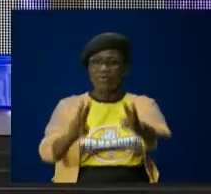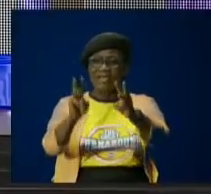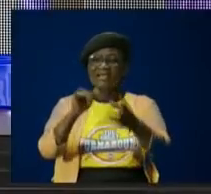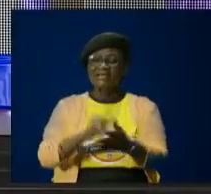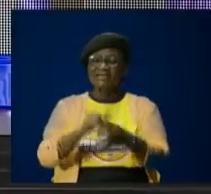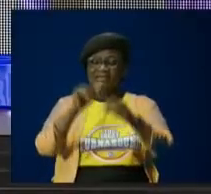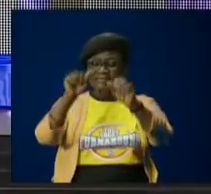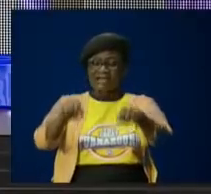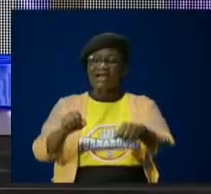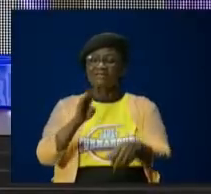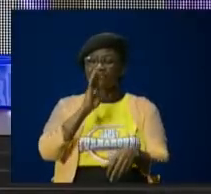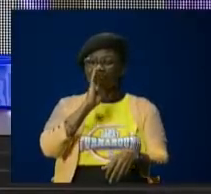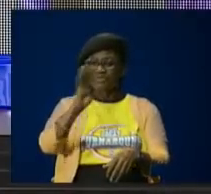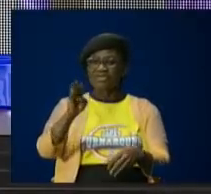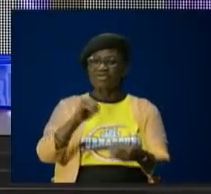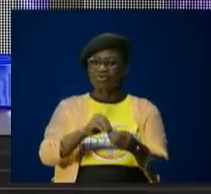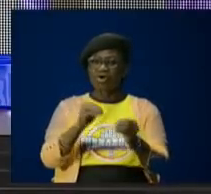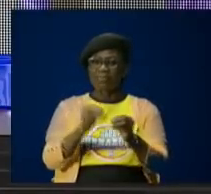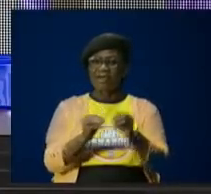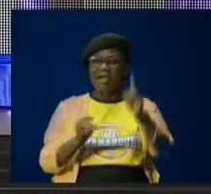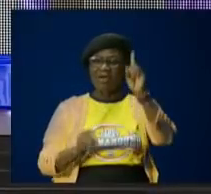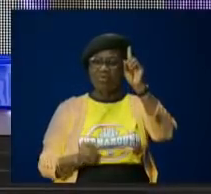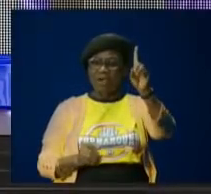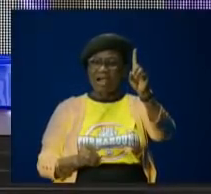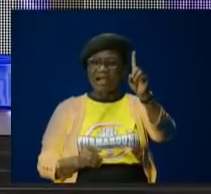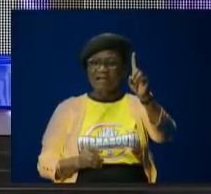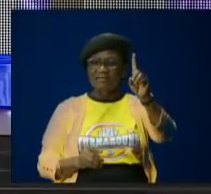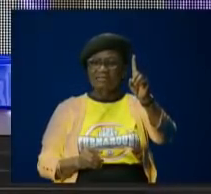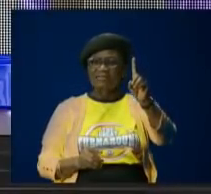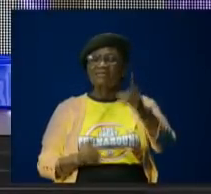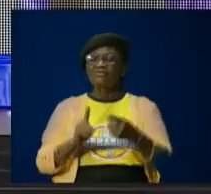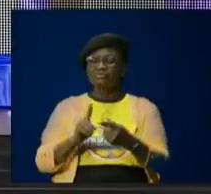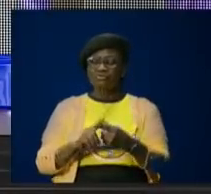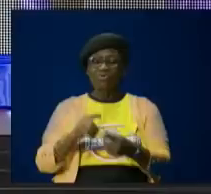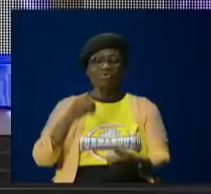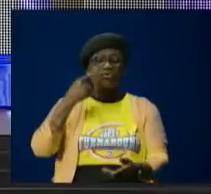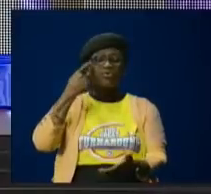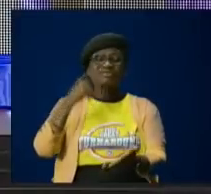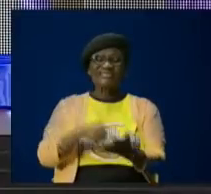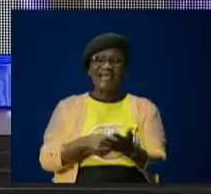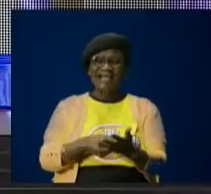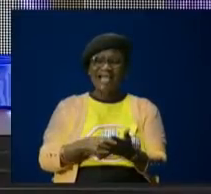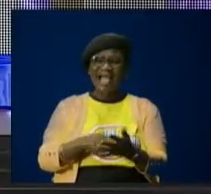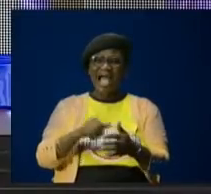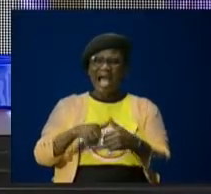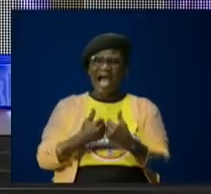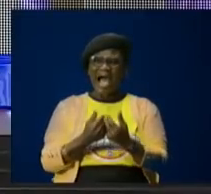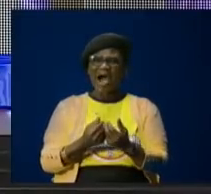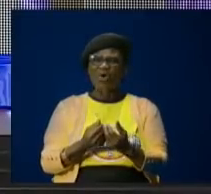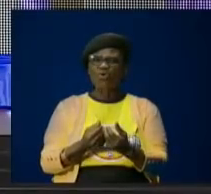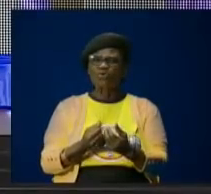one, to check how solid is your foundation.